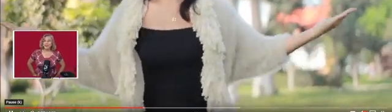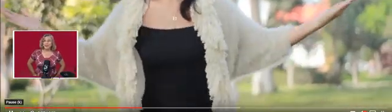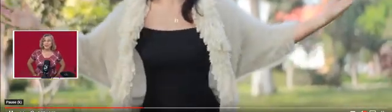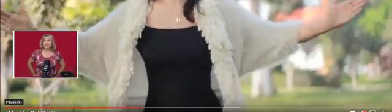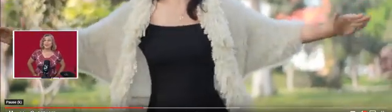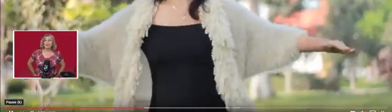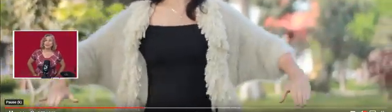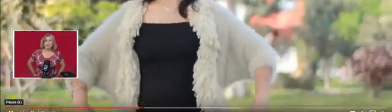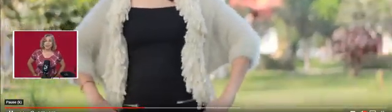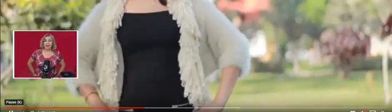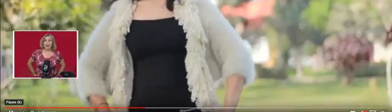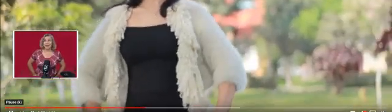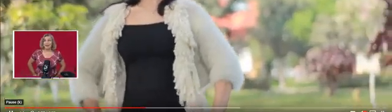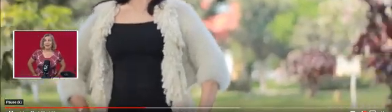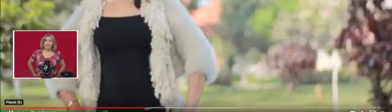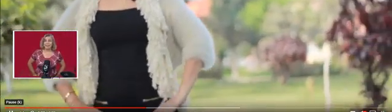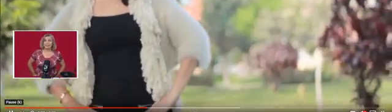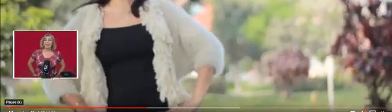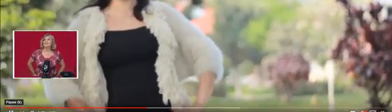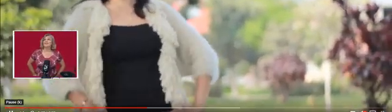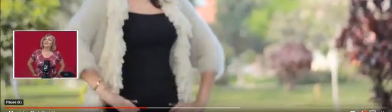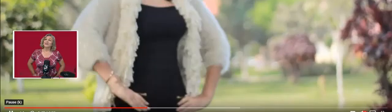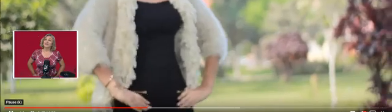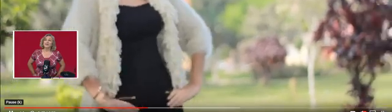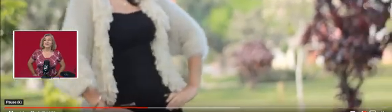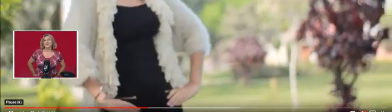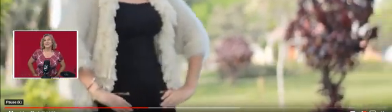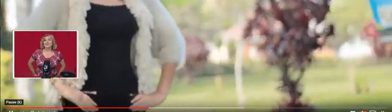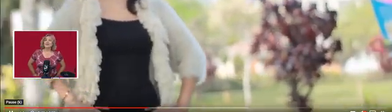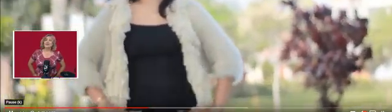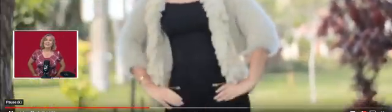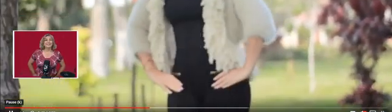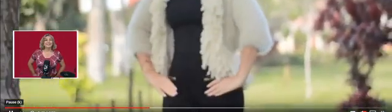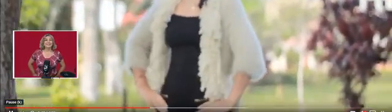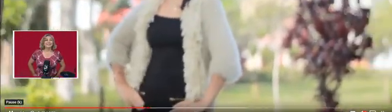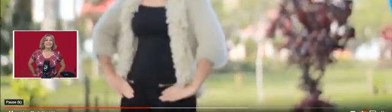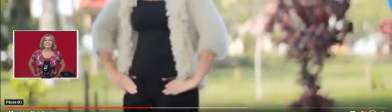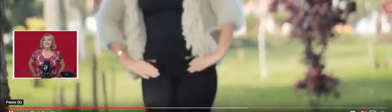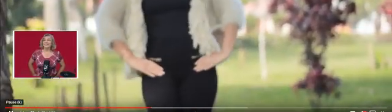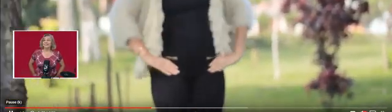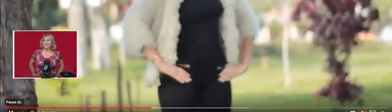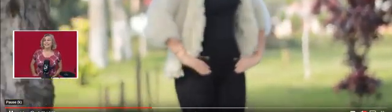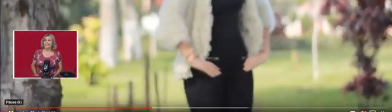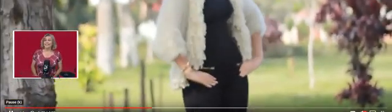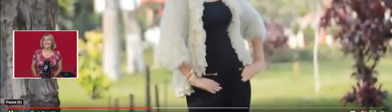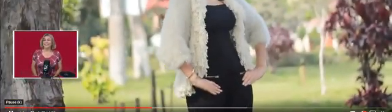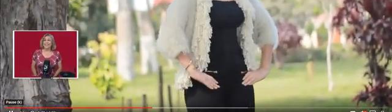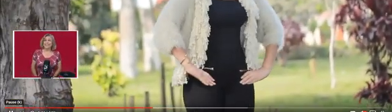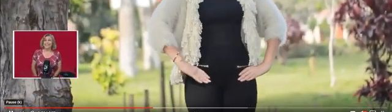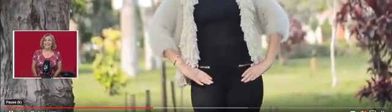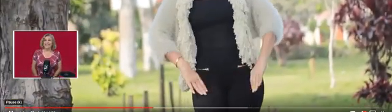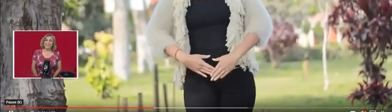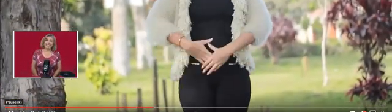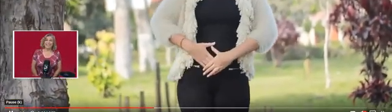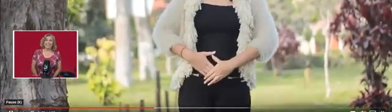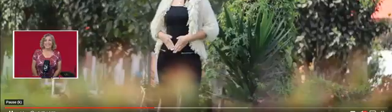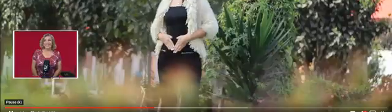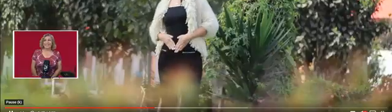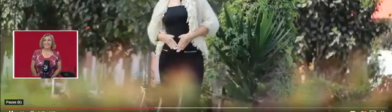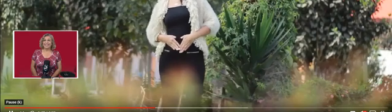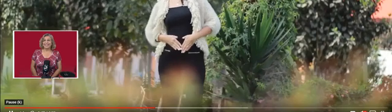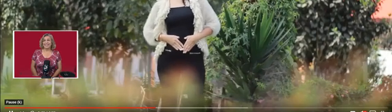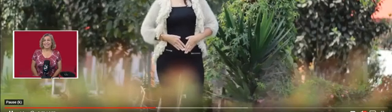treaty, y que es lo mejor, lo and que that it más is the conviene. best, that is most convenient. No veo I do not